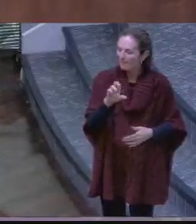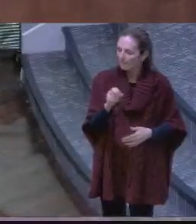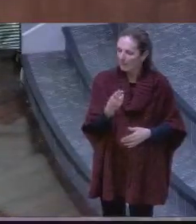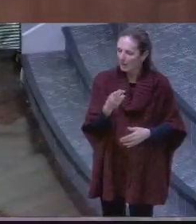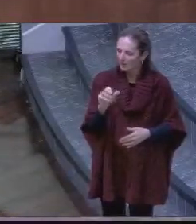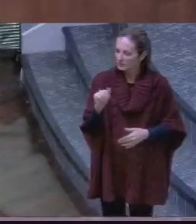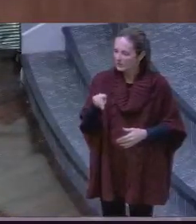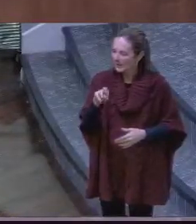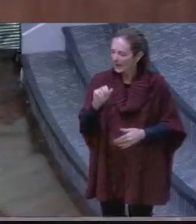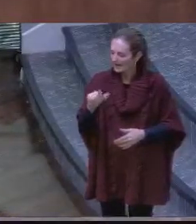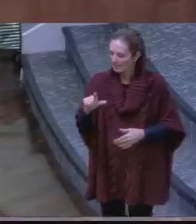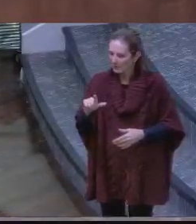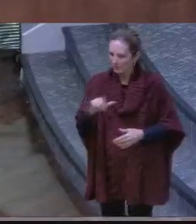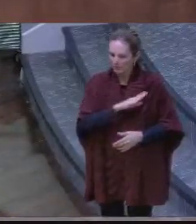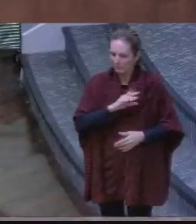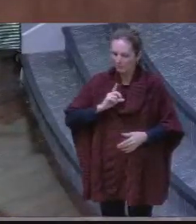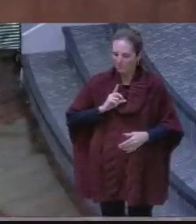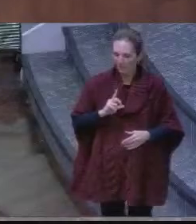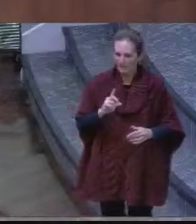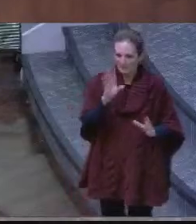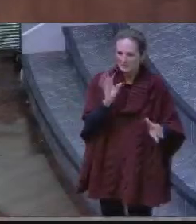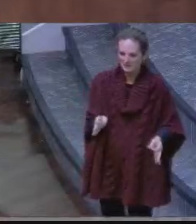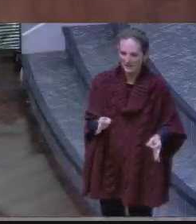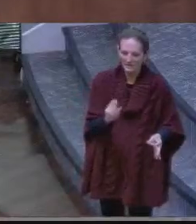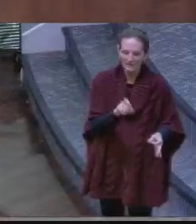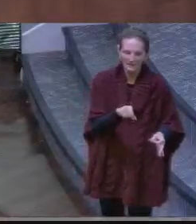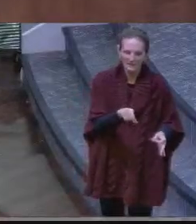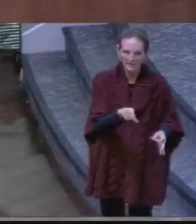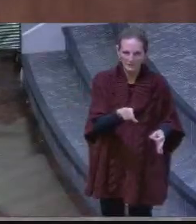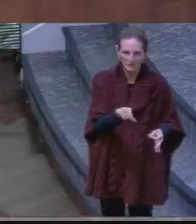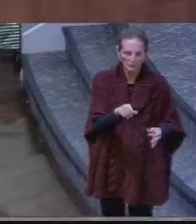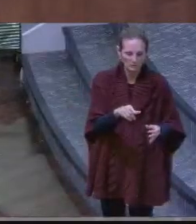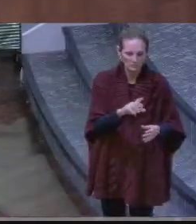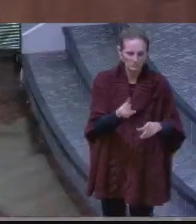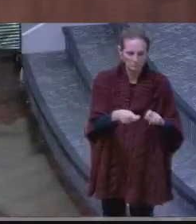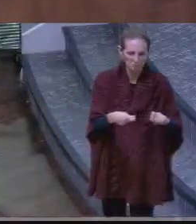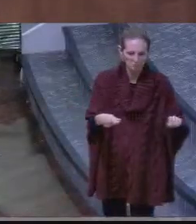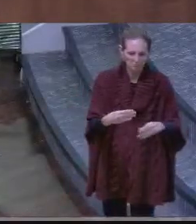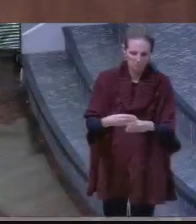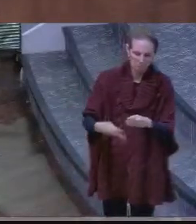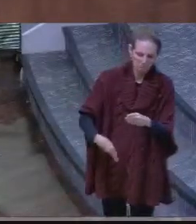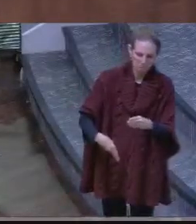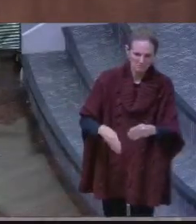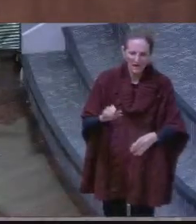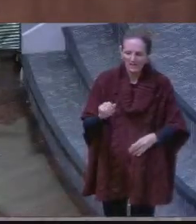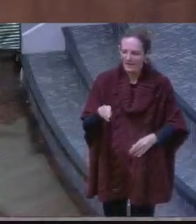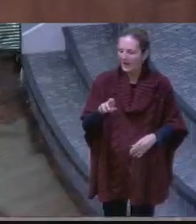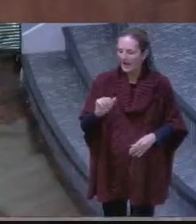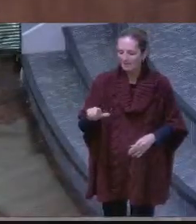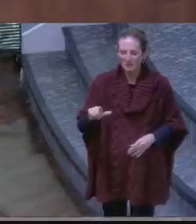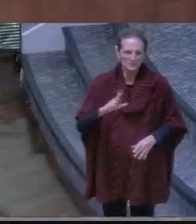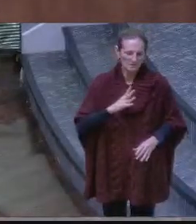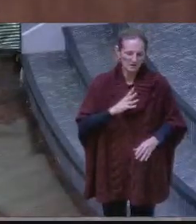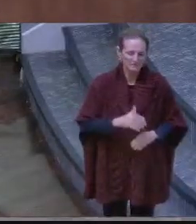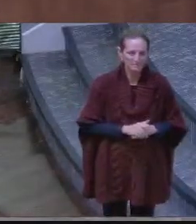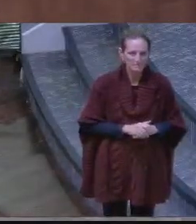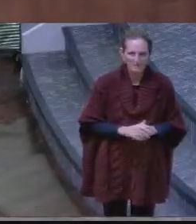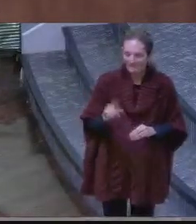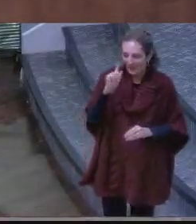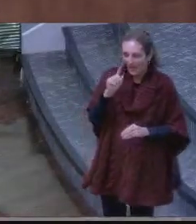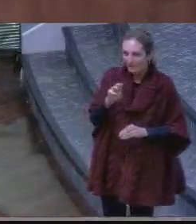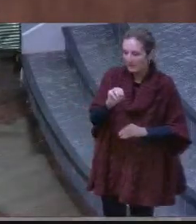had decided that this needed to be wrapped up. So I think April is like that. Yeah, so I believe March